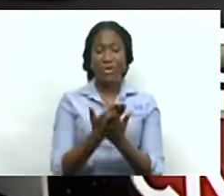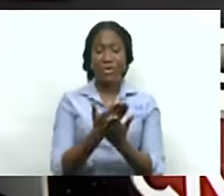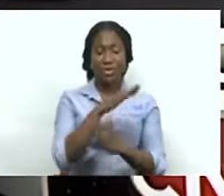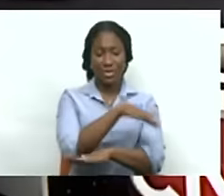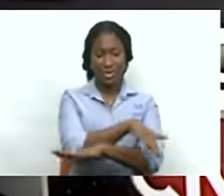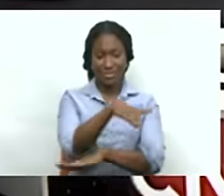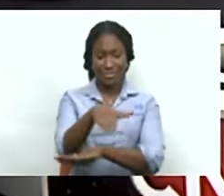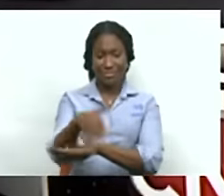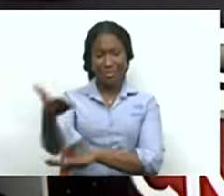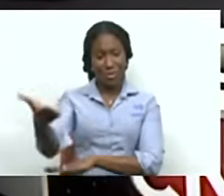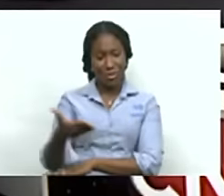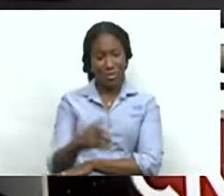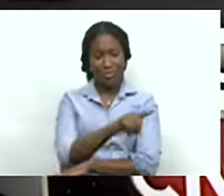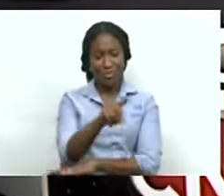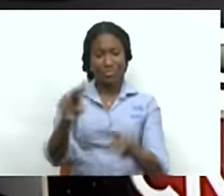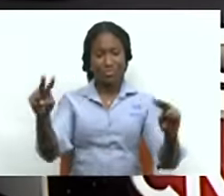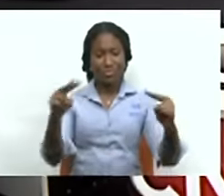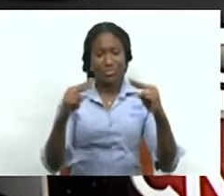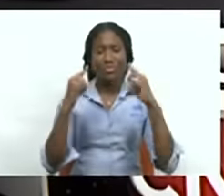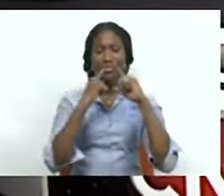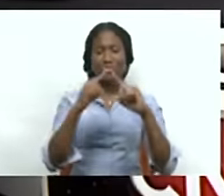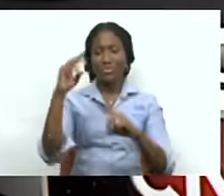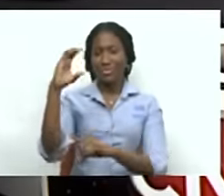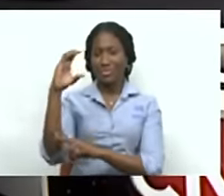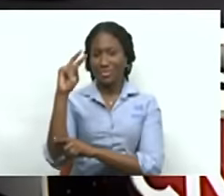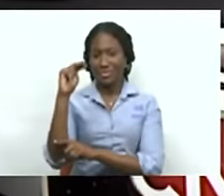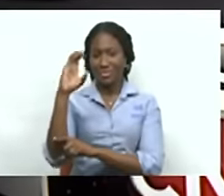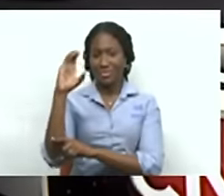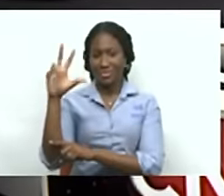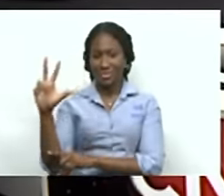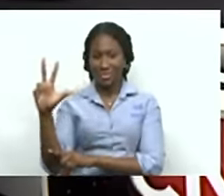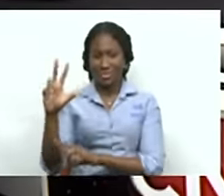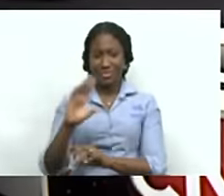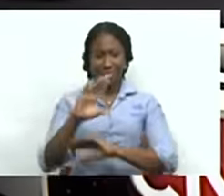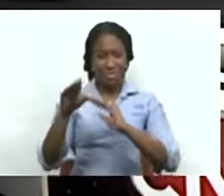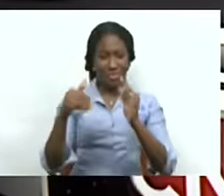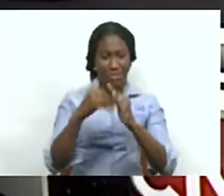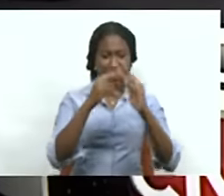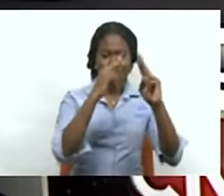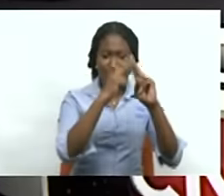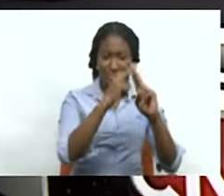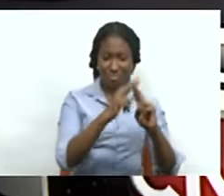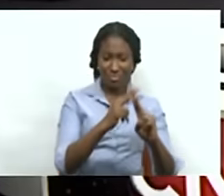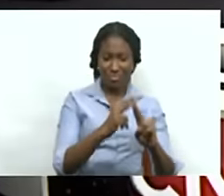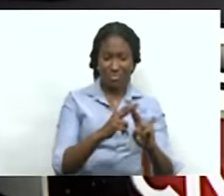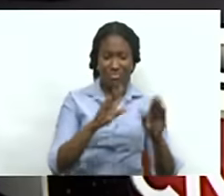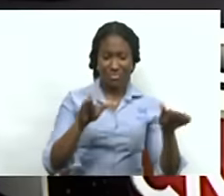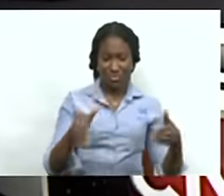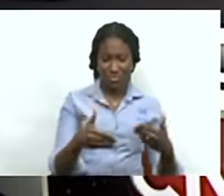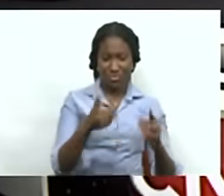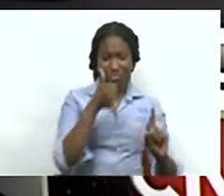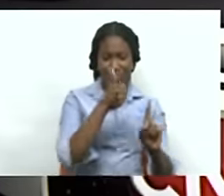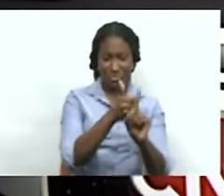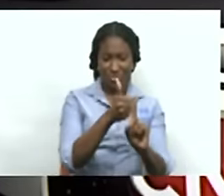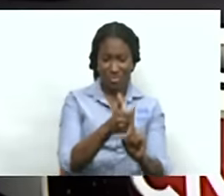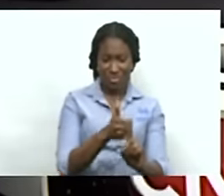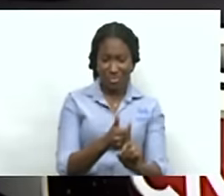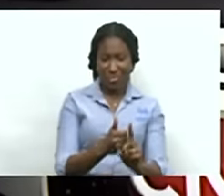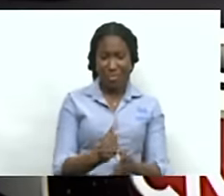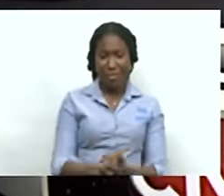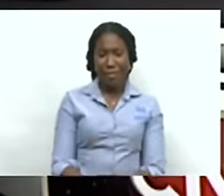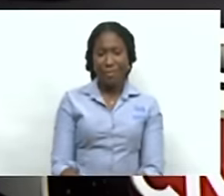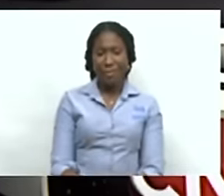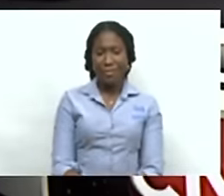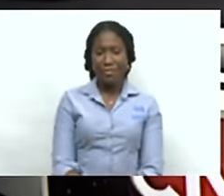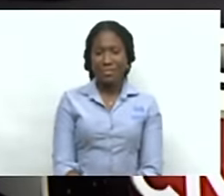The 7 o'clock news on CNC3. I'm Ria Rambali. I'm Jesse Ramley. Ryan Bechu has the evening off. I am Jesse Burry with Sport. And I'm Kalyan Hussain with